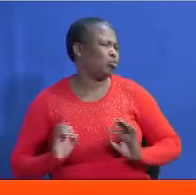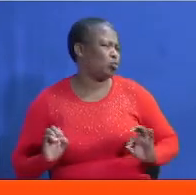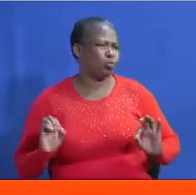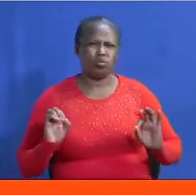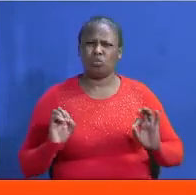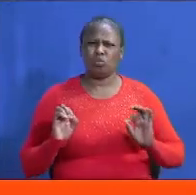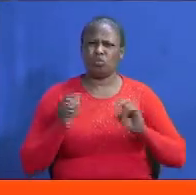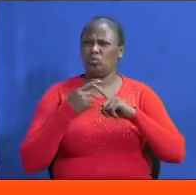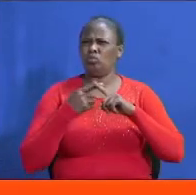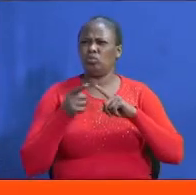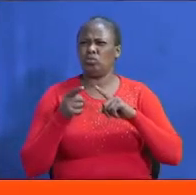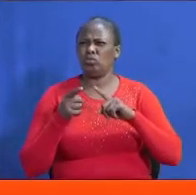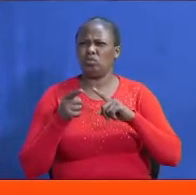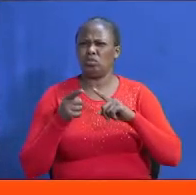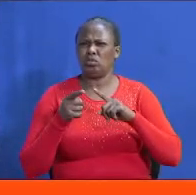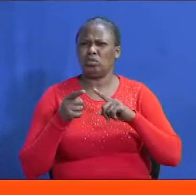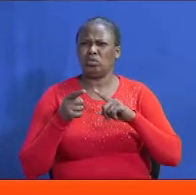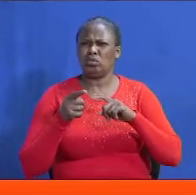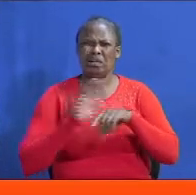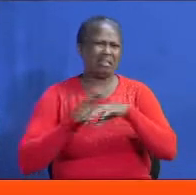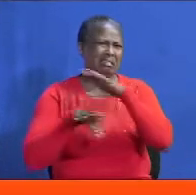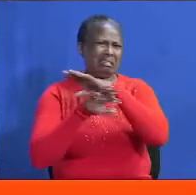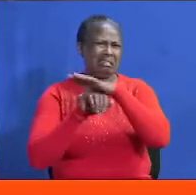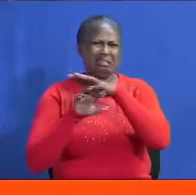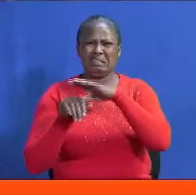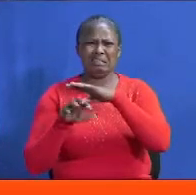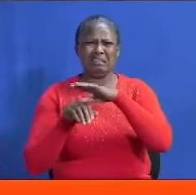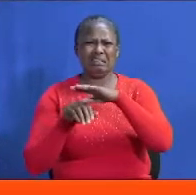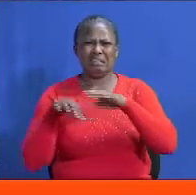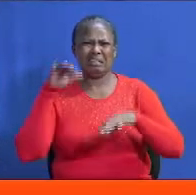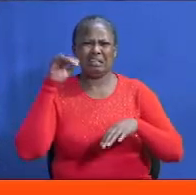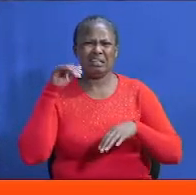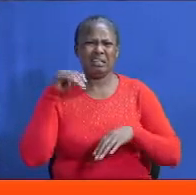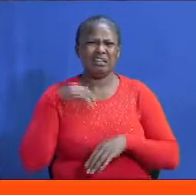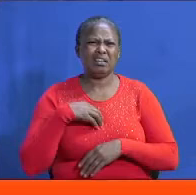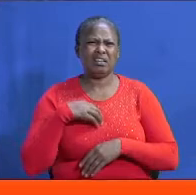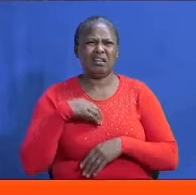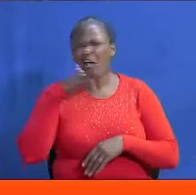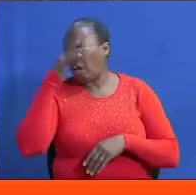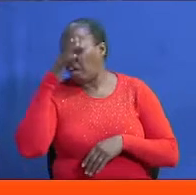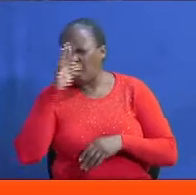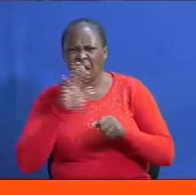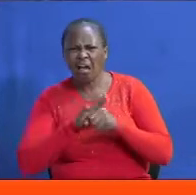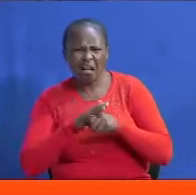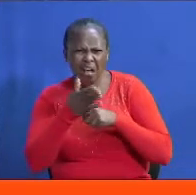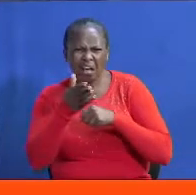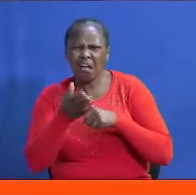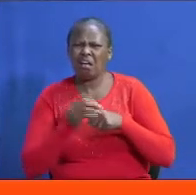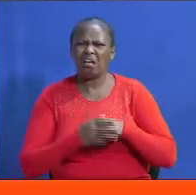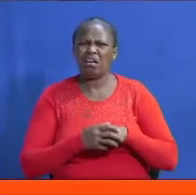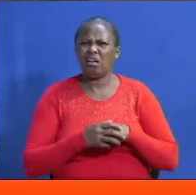they are too vulnerable. There are a lot of loopholes. Right. Like I was telling you, you did not allow me to finish all the six